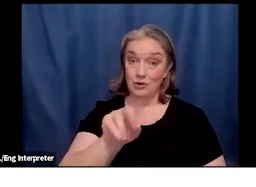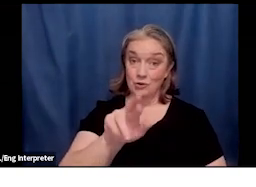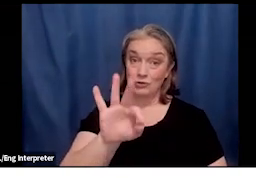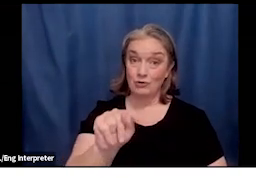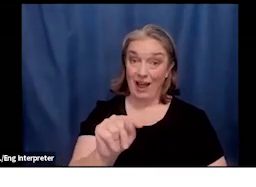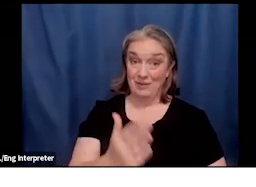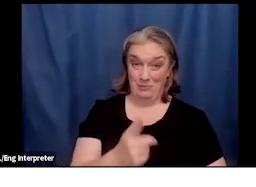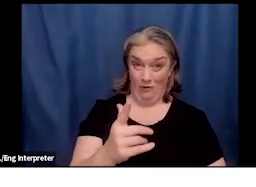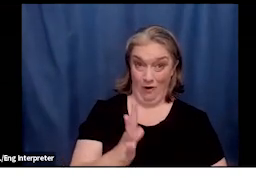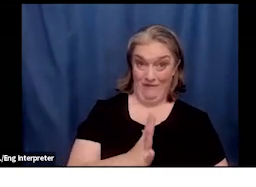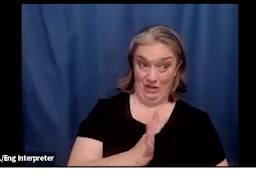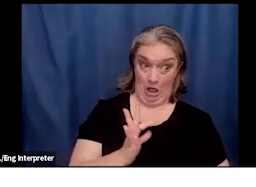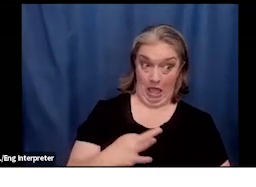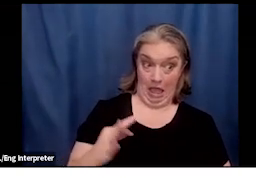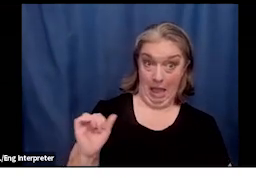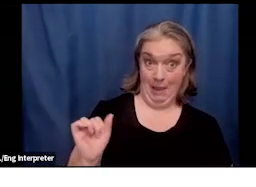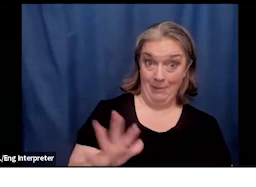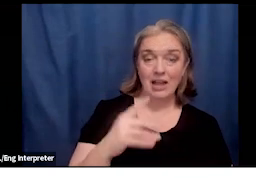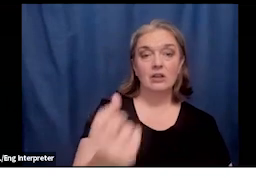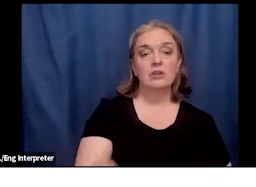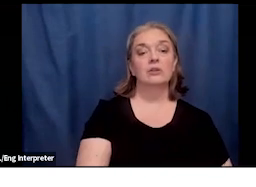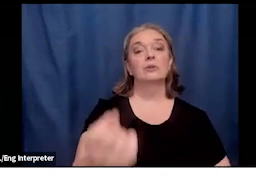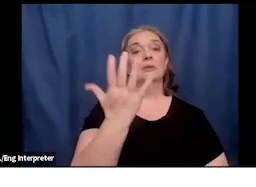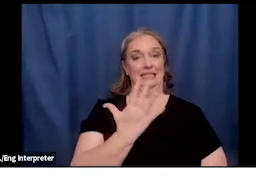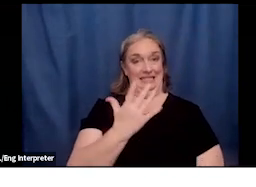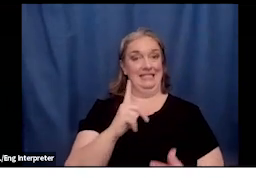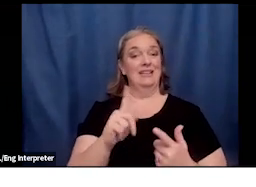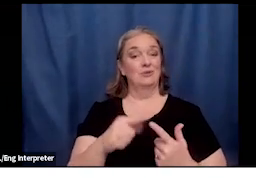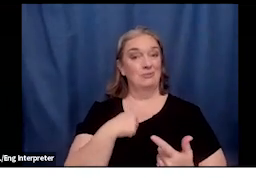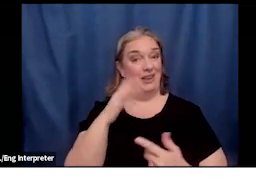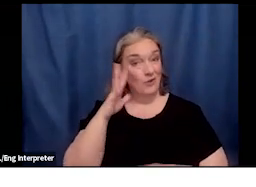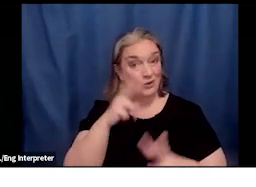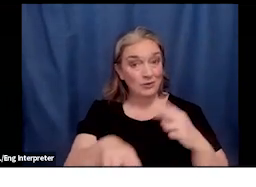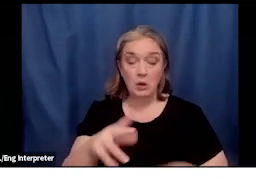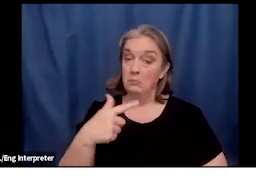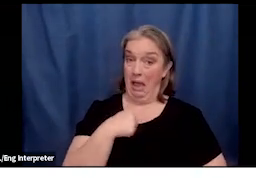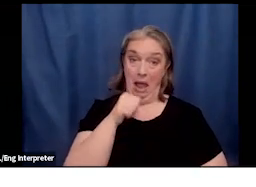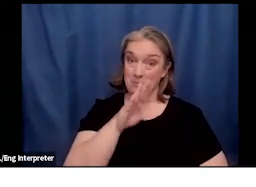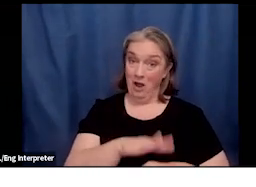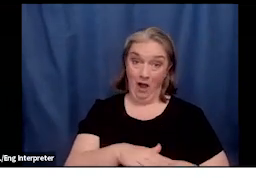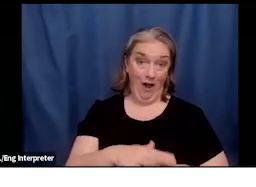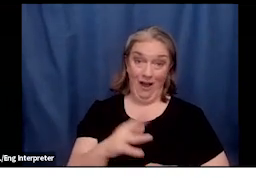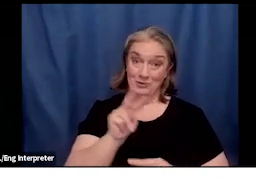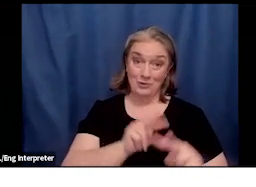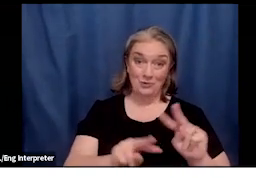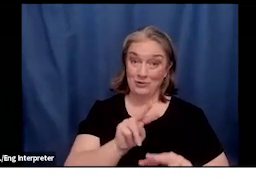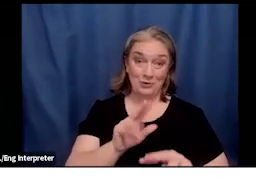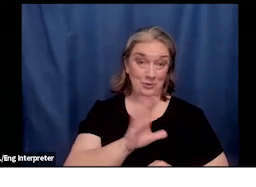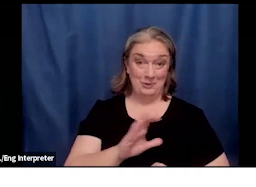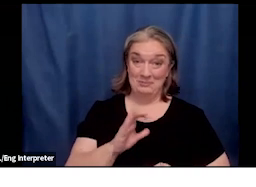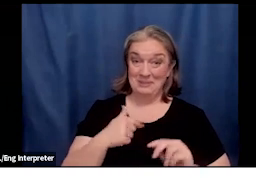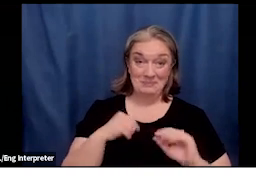clicking the apply button. So I am not a member of the review panel. I just guide the process, make sure